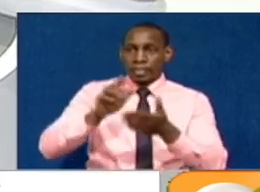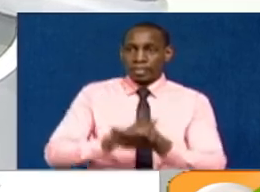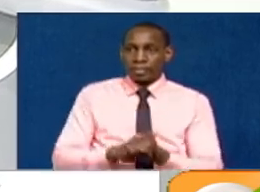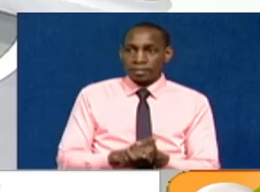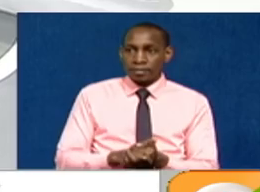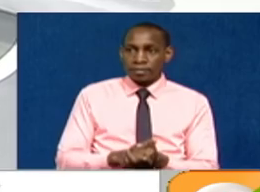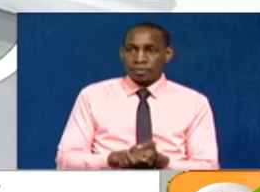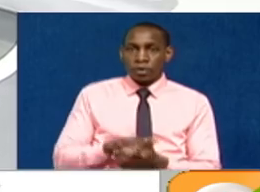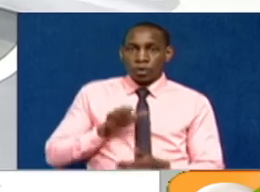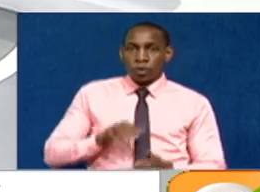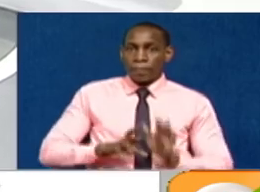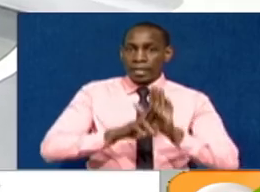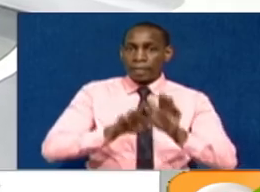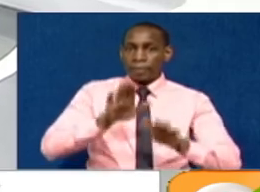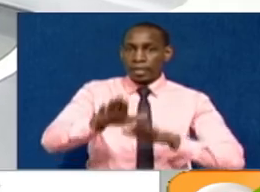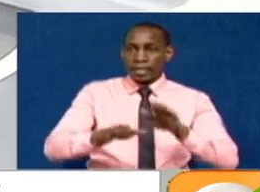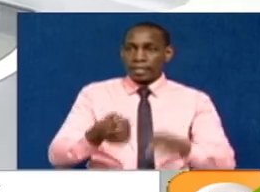Ngirishi,